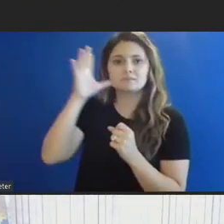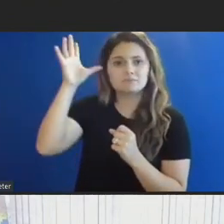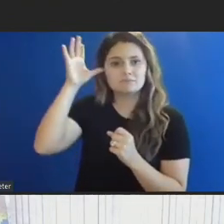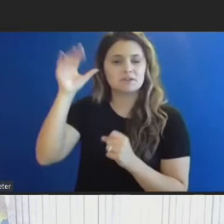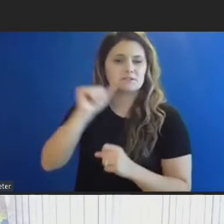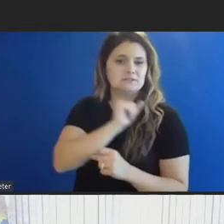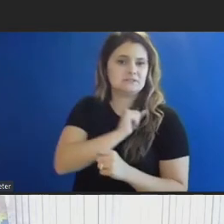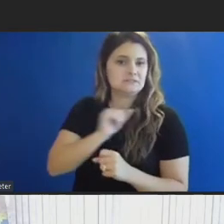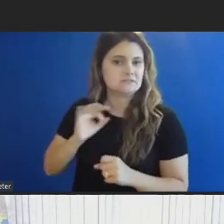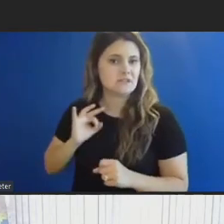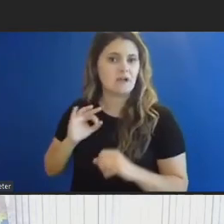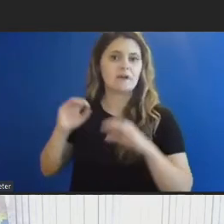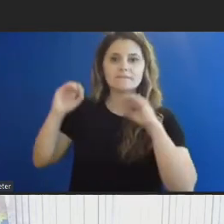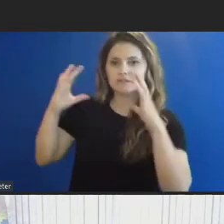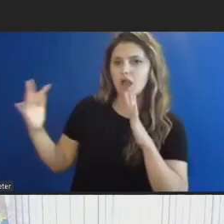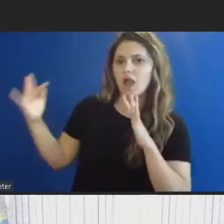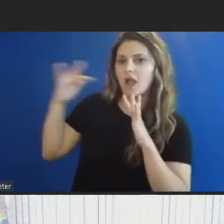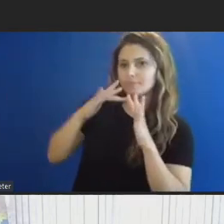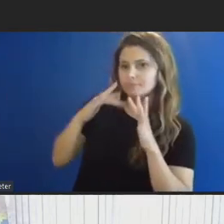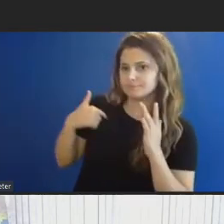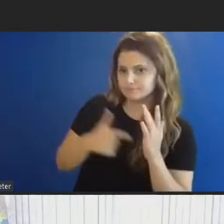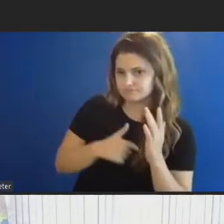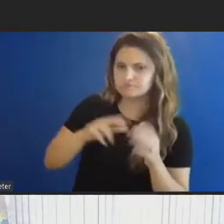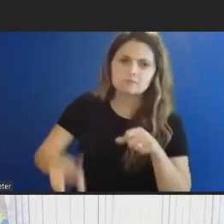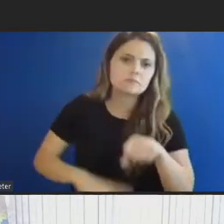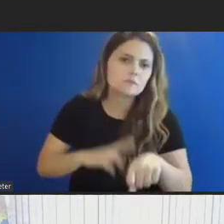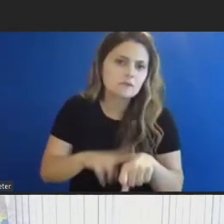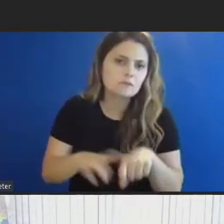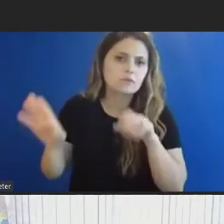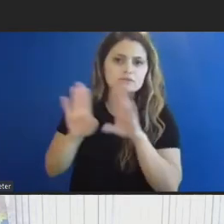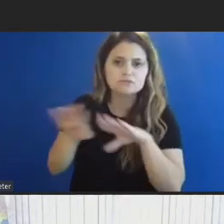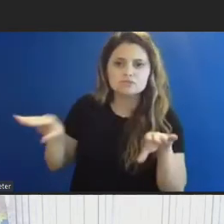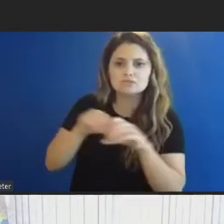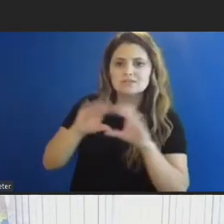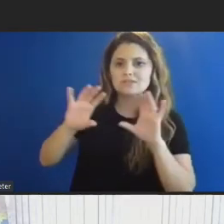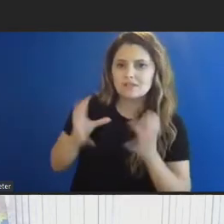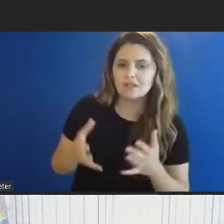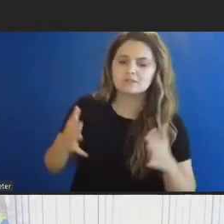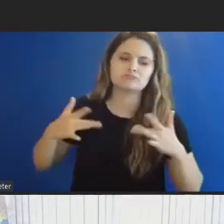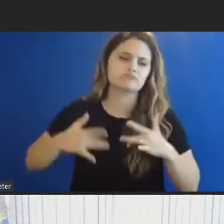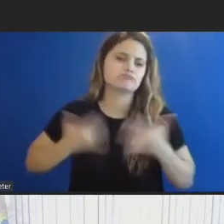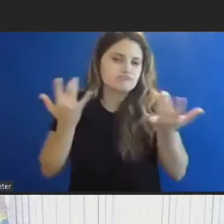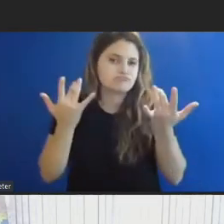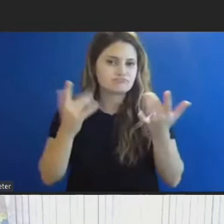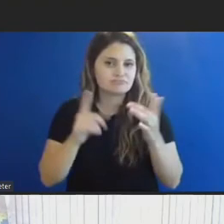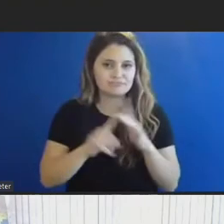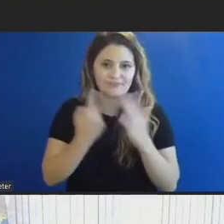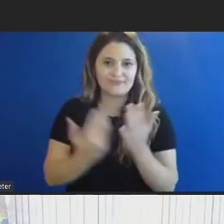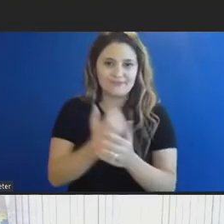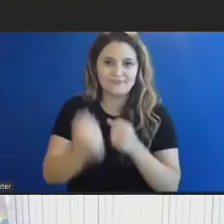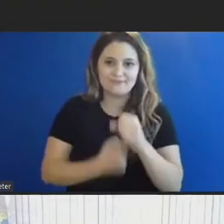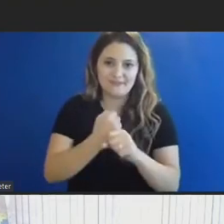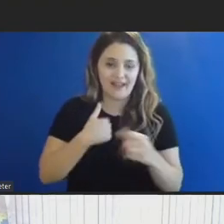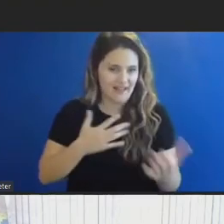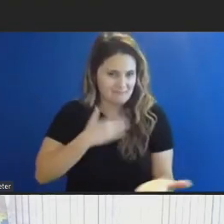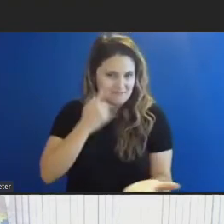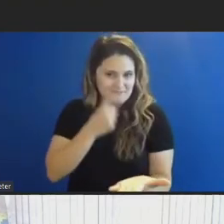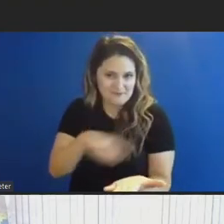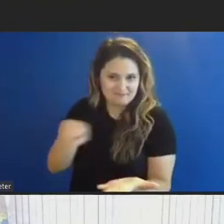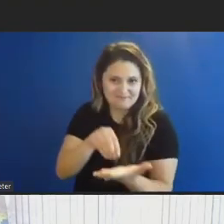all backgrounds reach out to us. Of course, the children in class and virtually are glad to start the new year. I know I was happy for them.